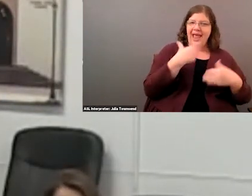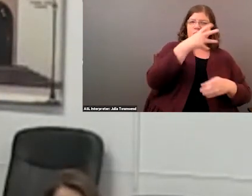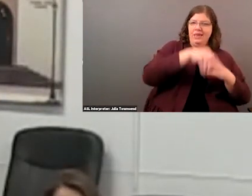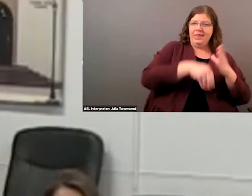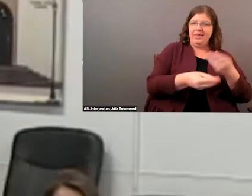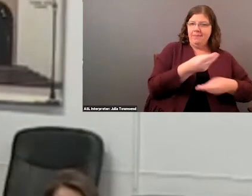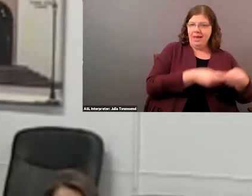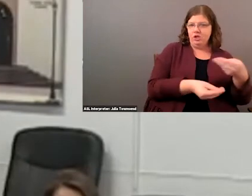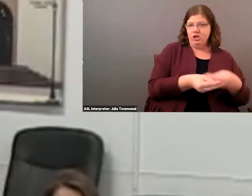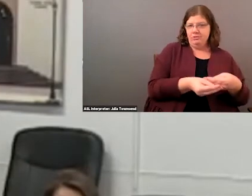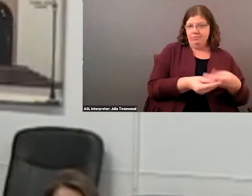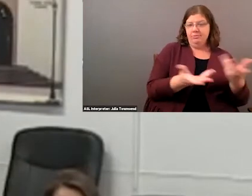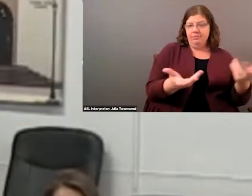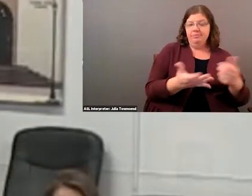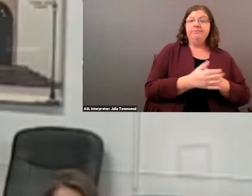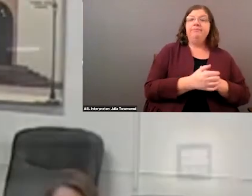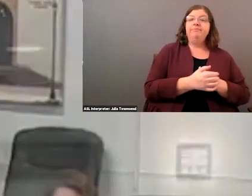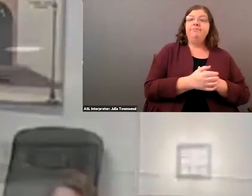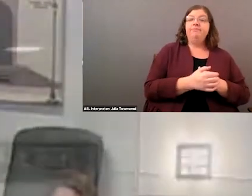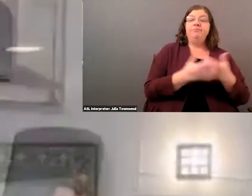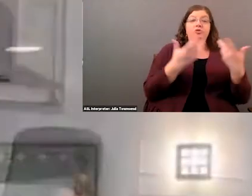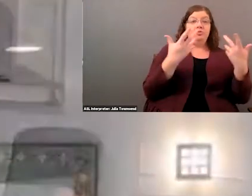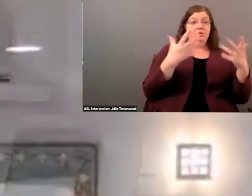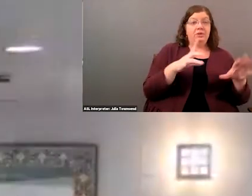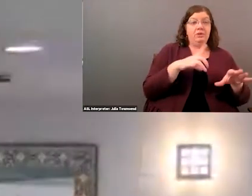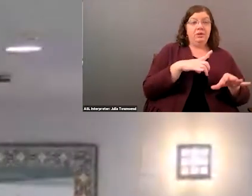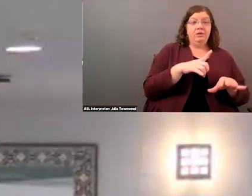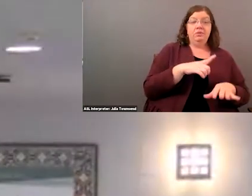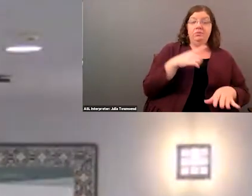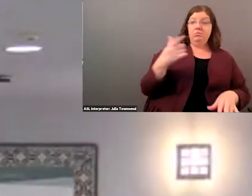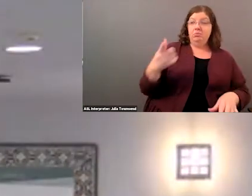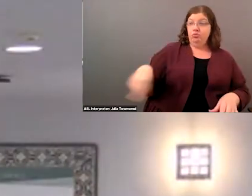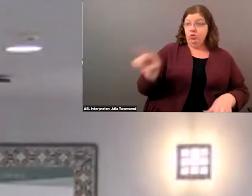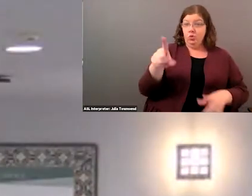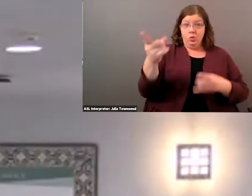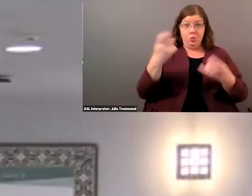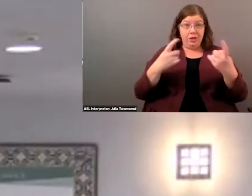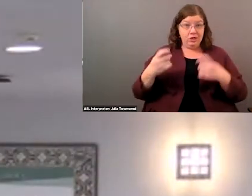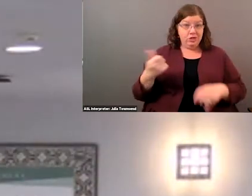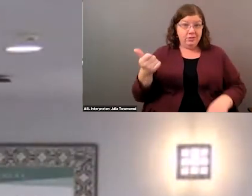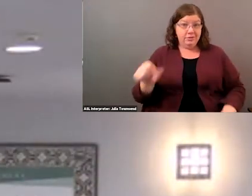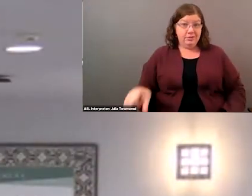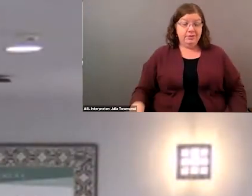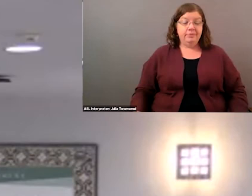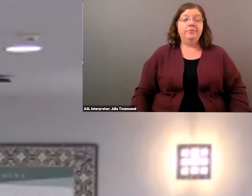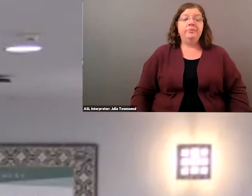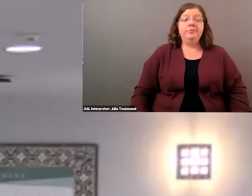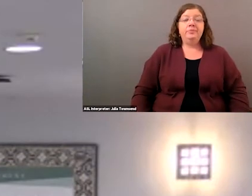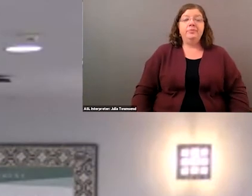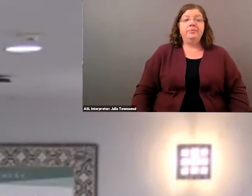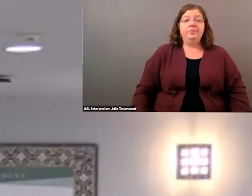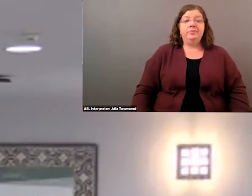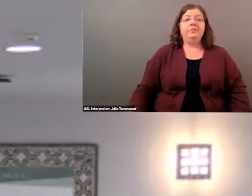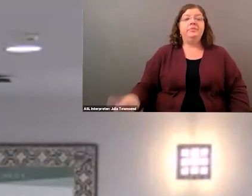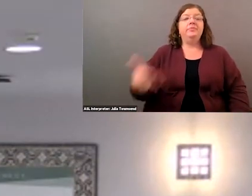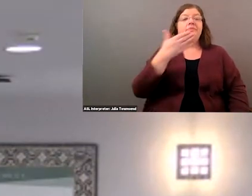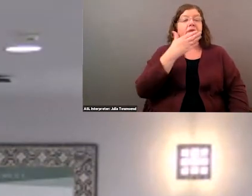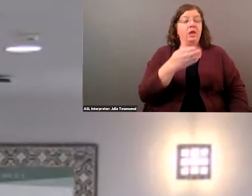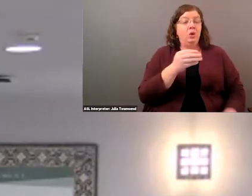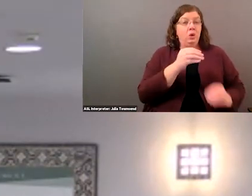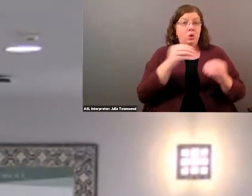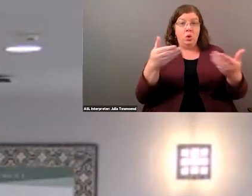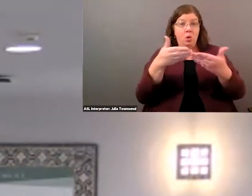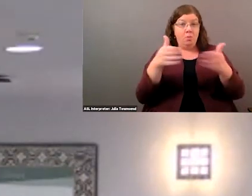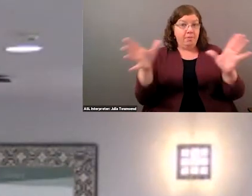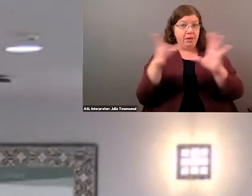questions. Thank you. We do not have any public comments on this item either, so I'll turn it over to board members for any